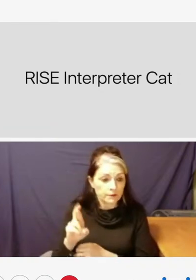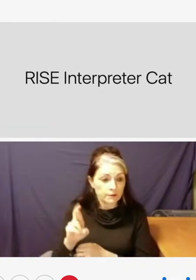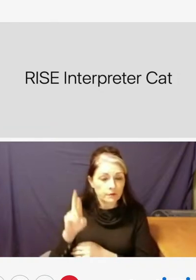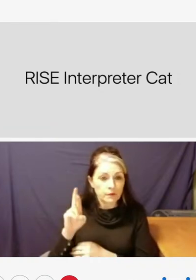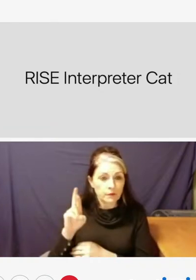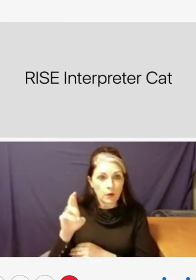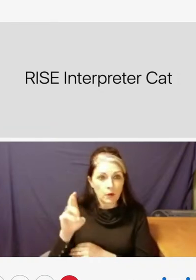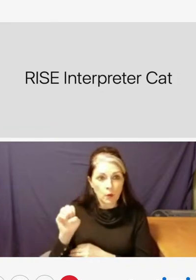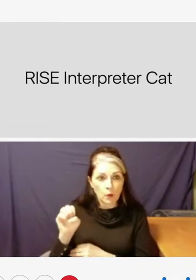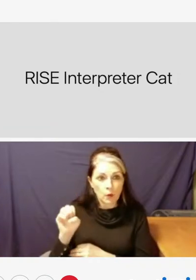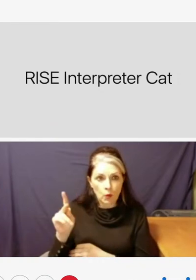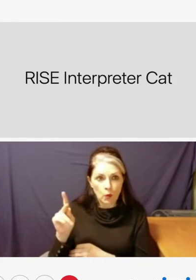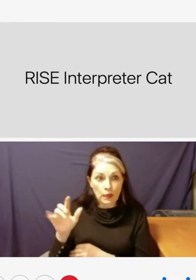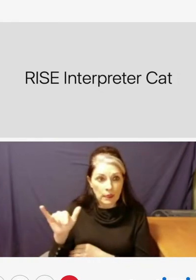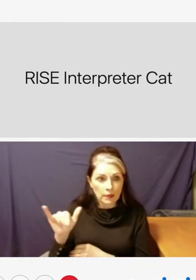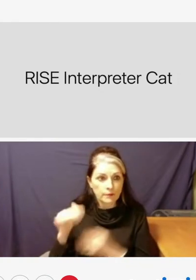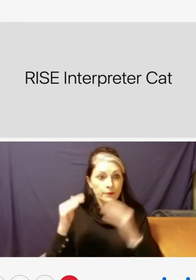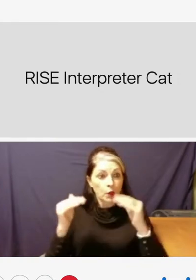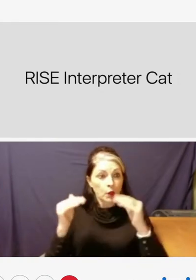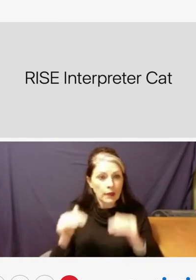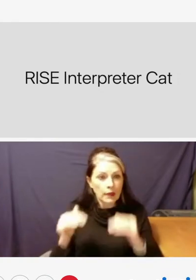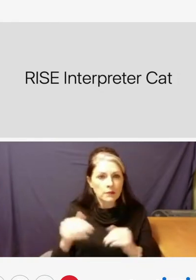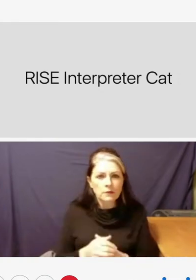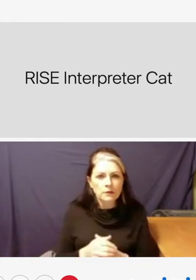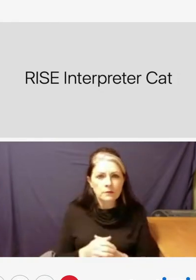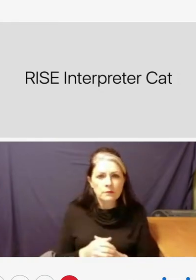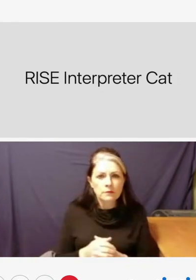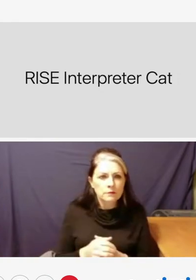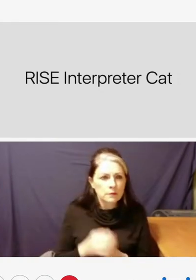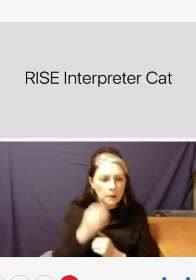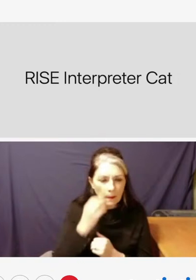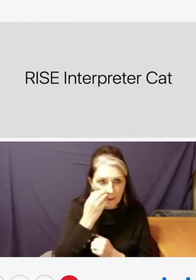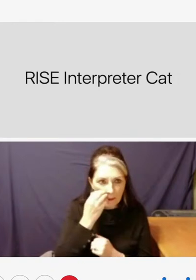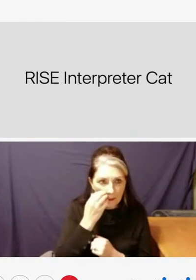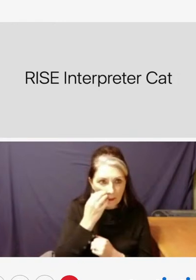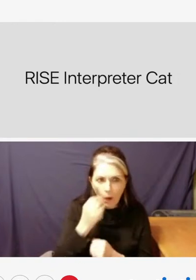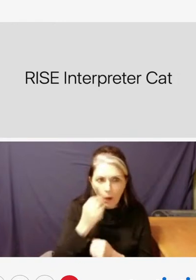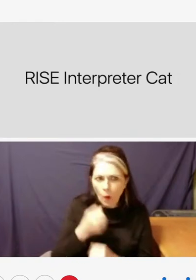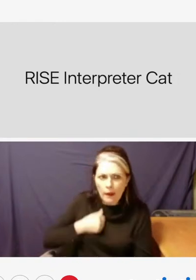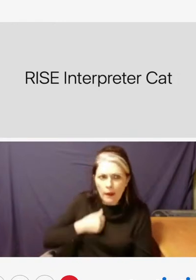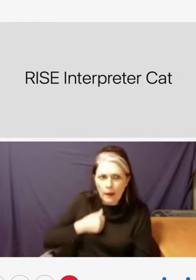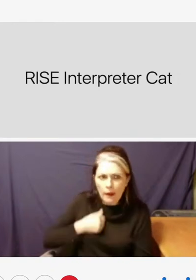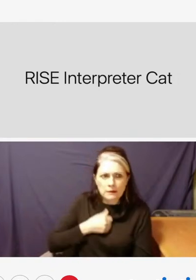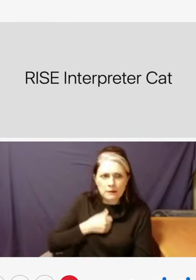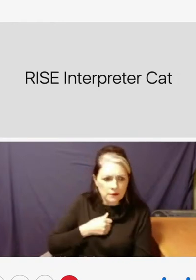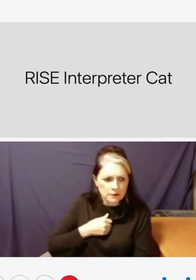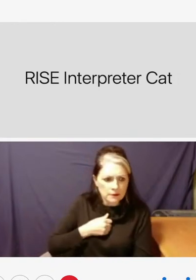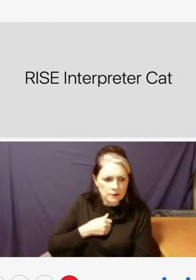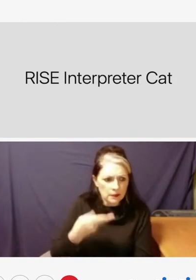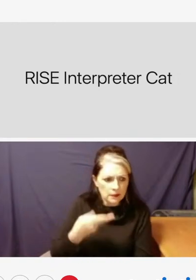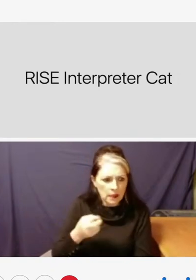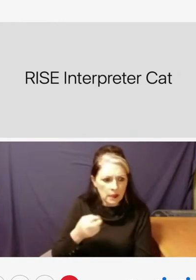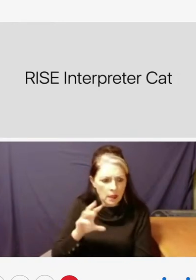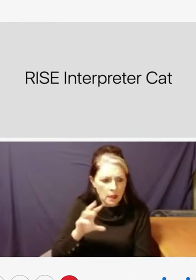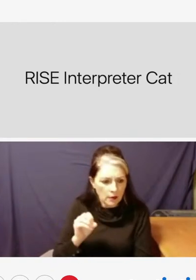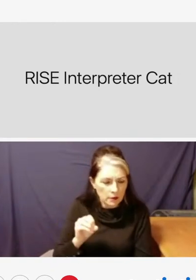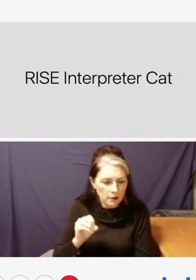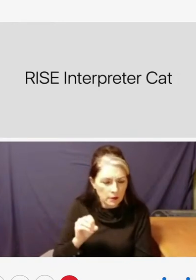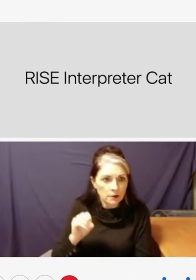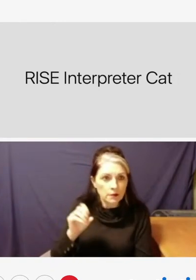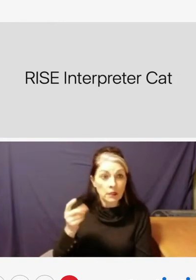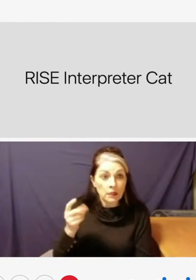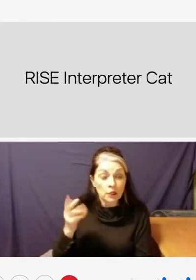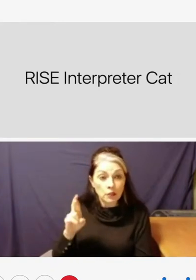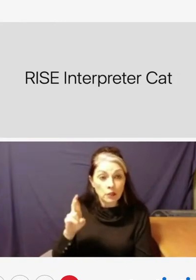next presentation oh I'm sorry Miss harl Dr Ortiz can I call you